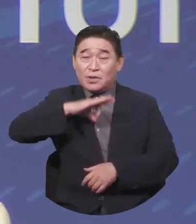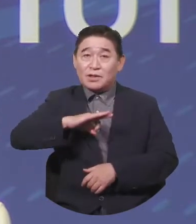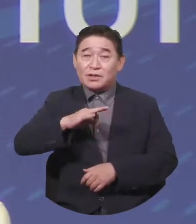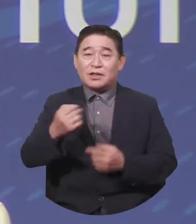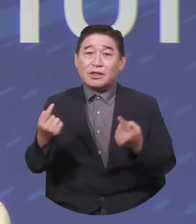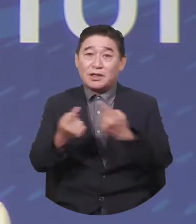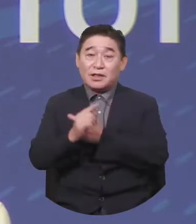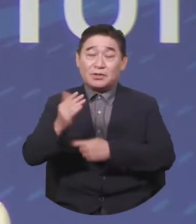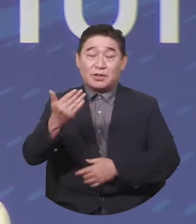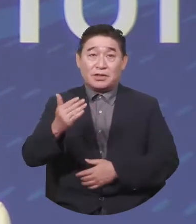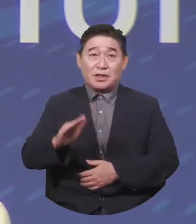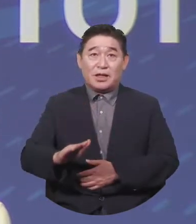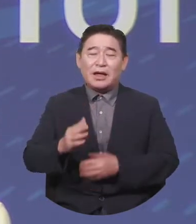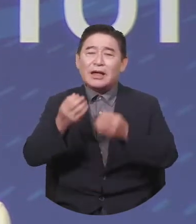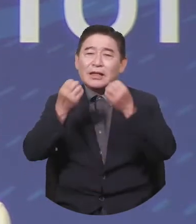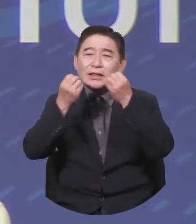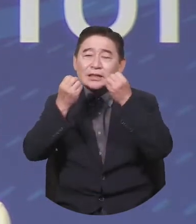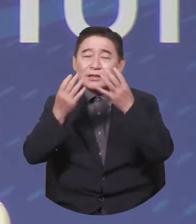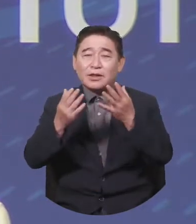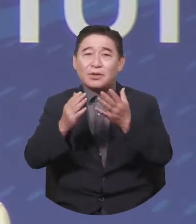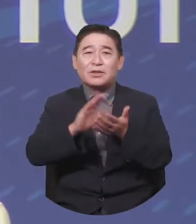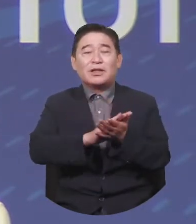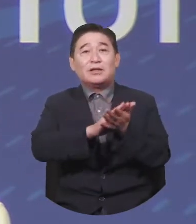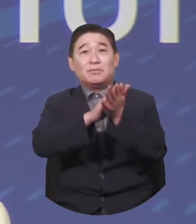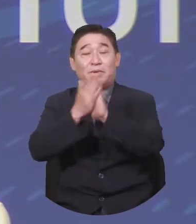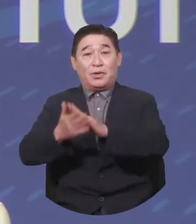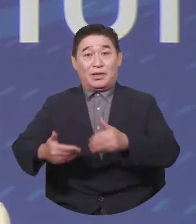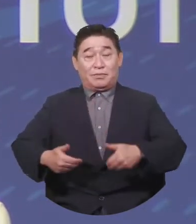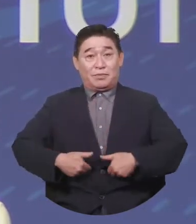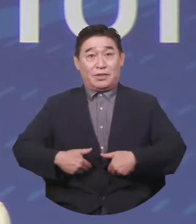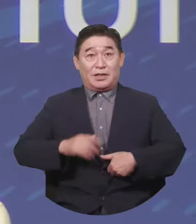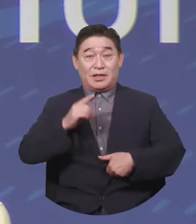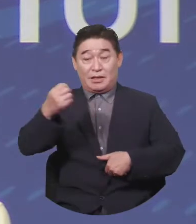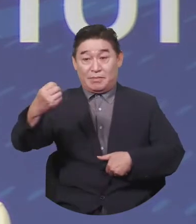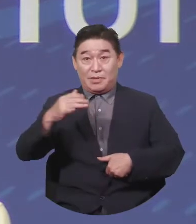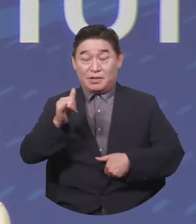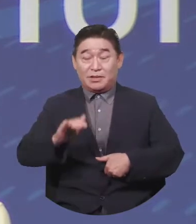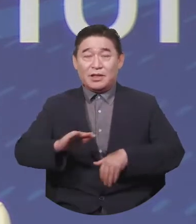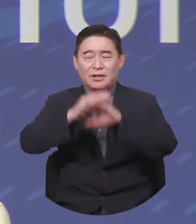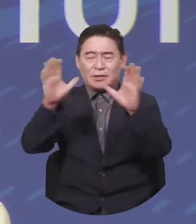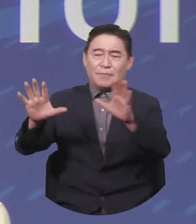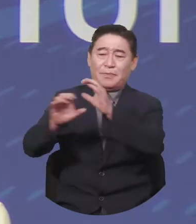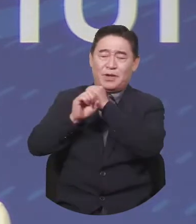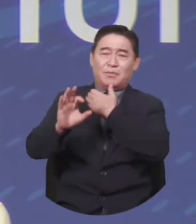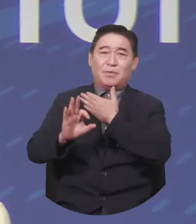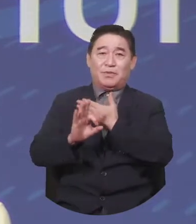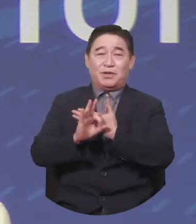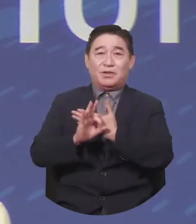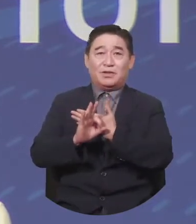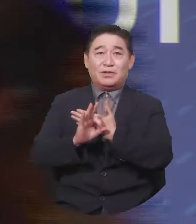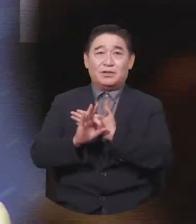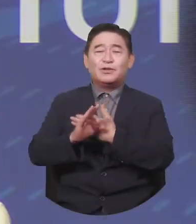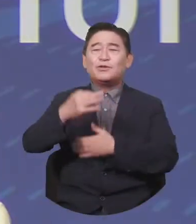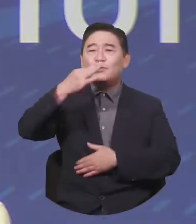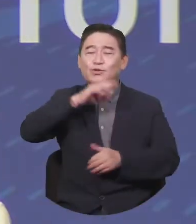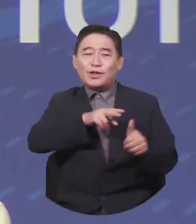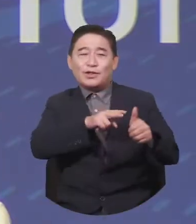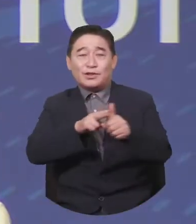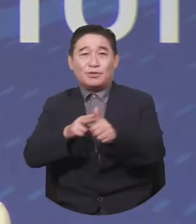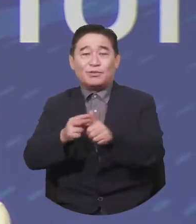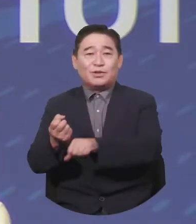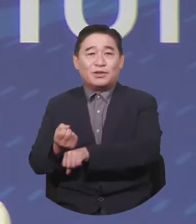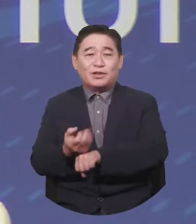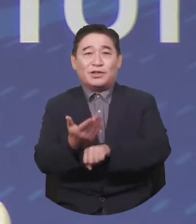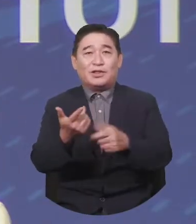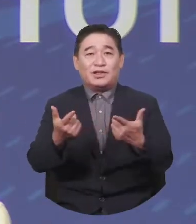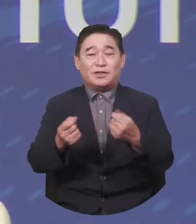new changing the dynamics. So all in all, it's a very insightful presentation as the first speaker. So on the basis of